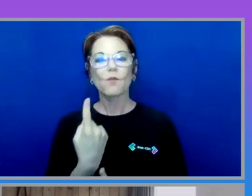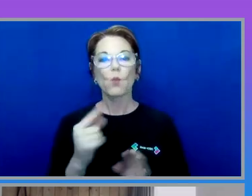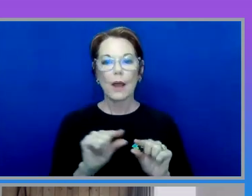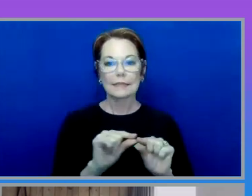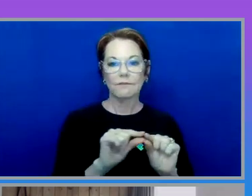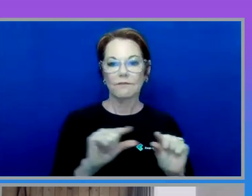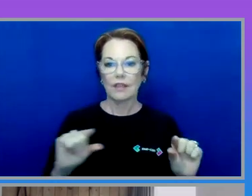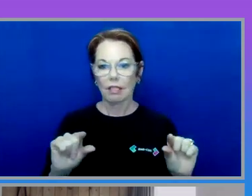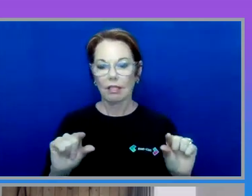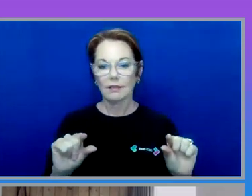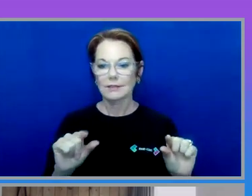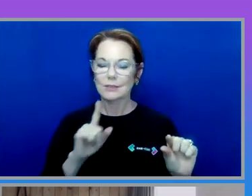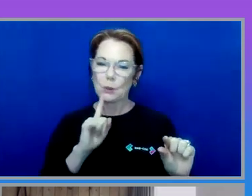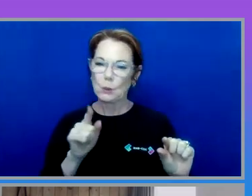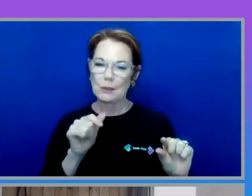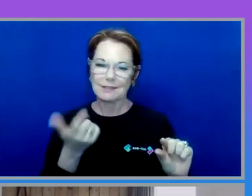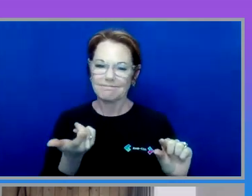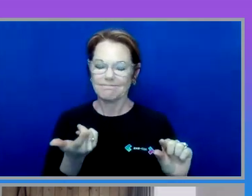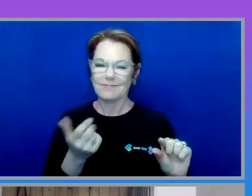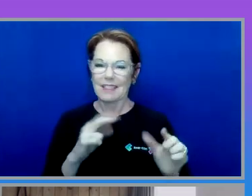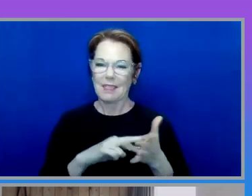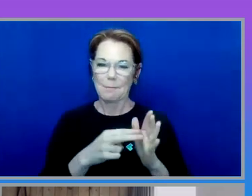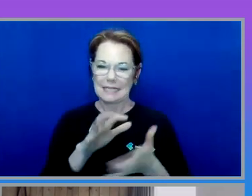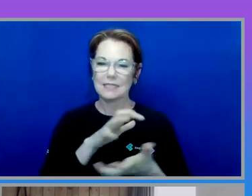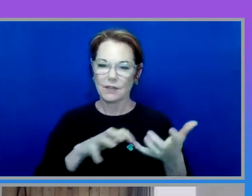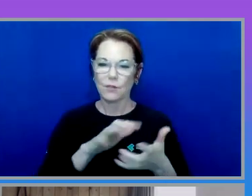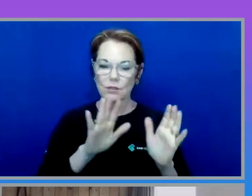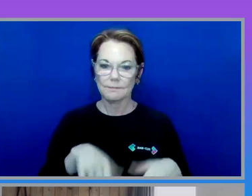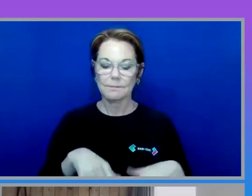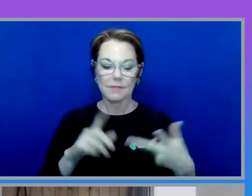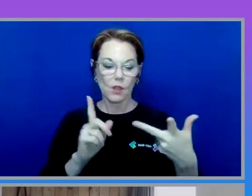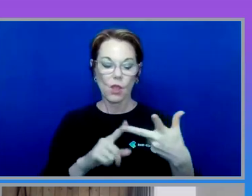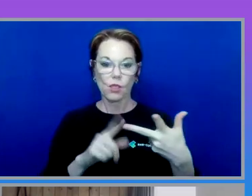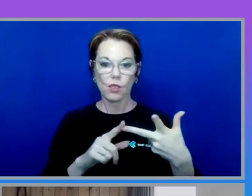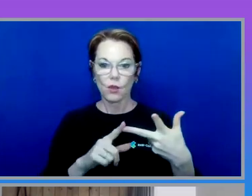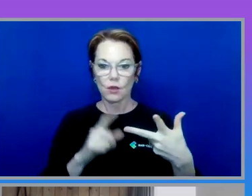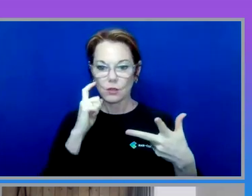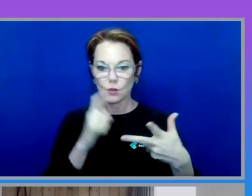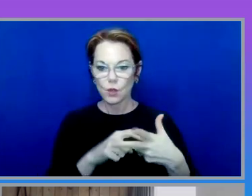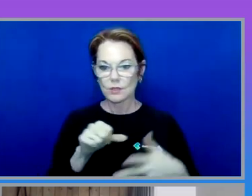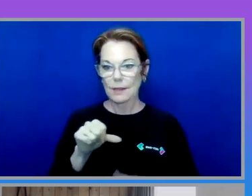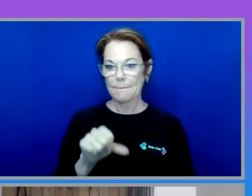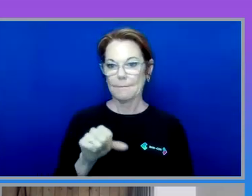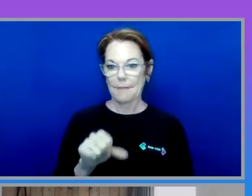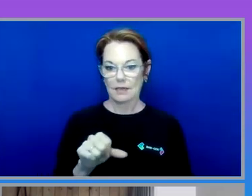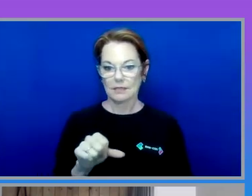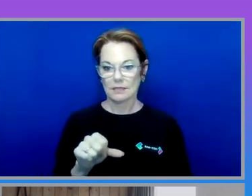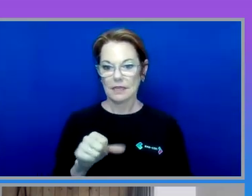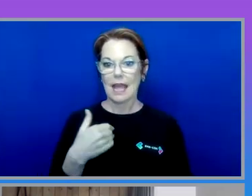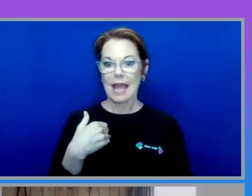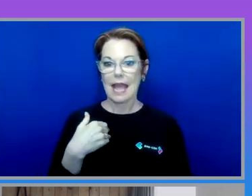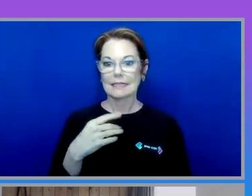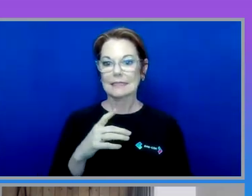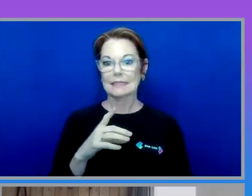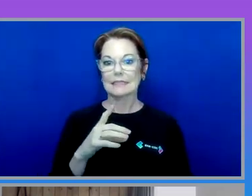has meaning, and even then, probably confusing. And third, we have a button with a disabled attribute, which